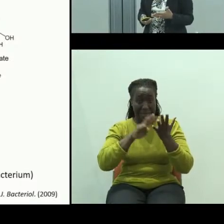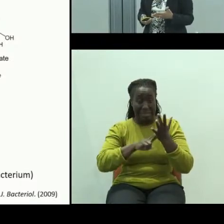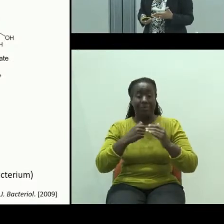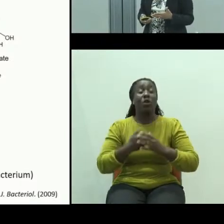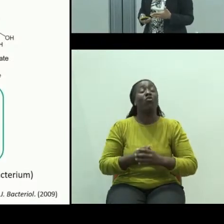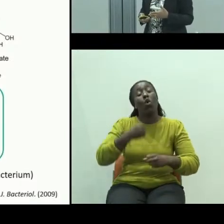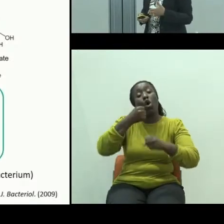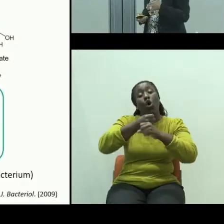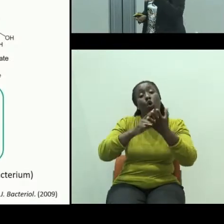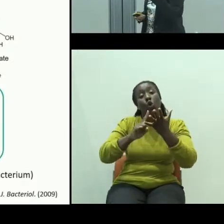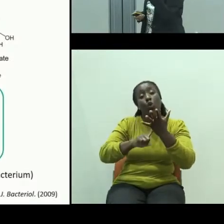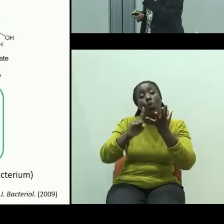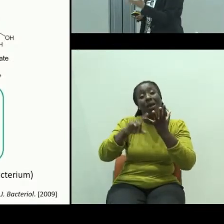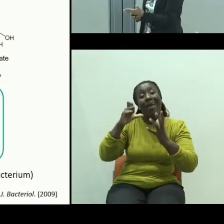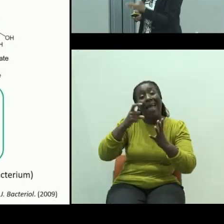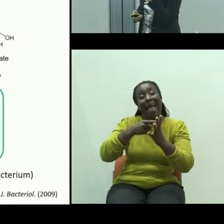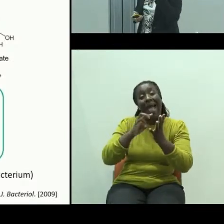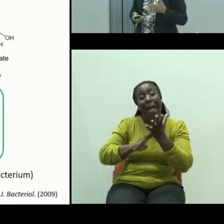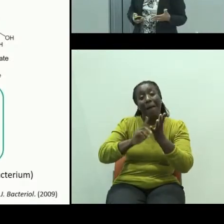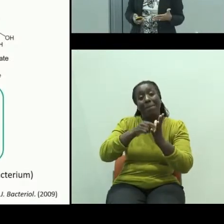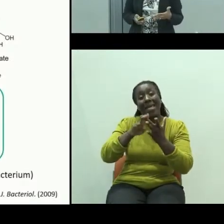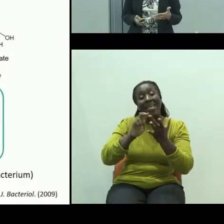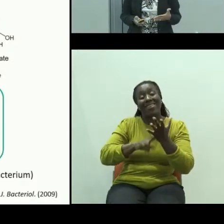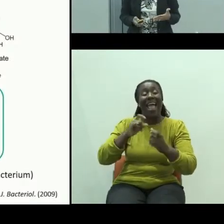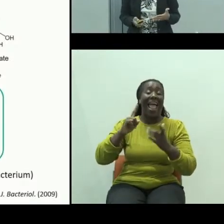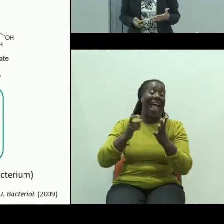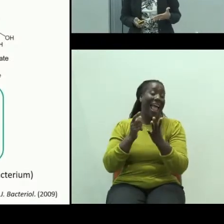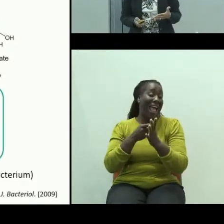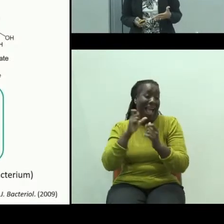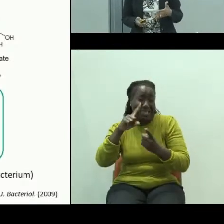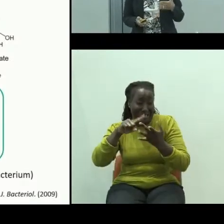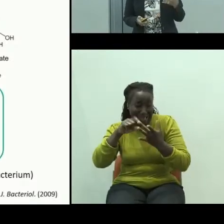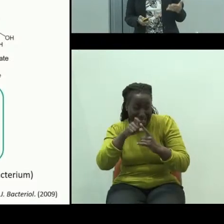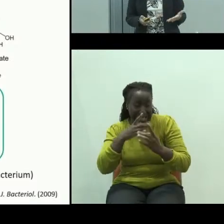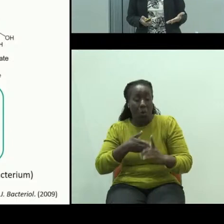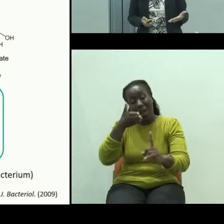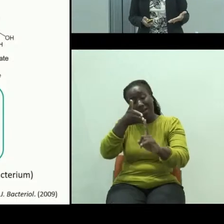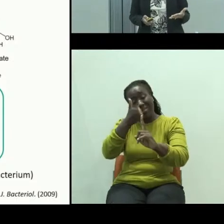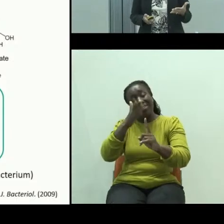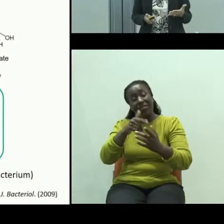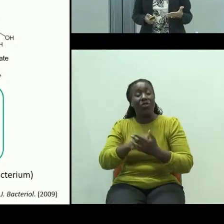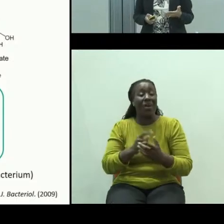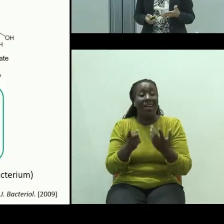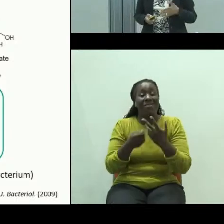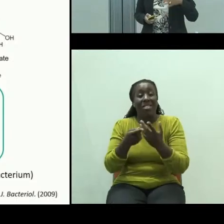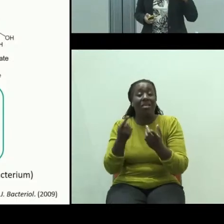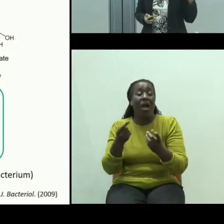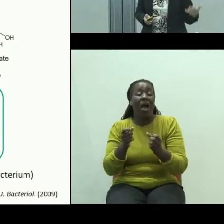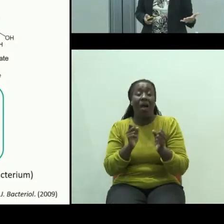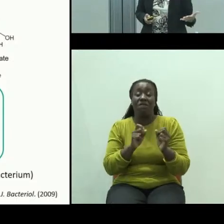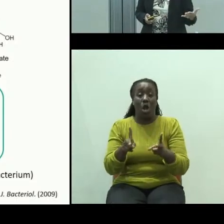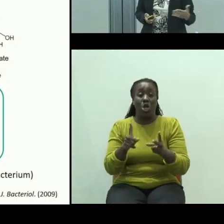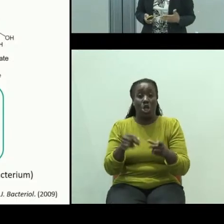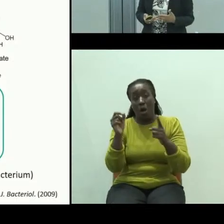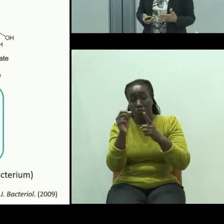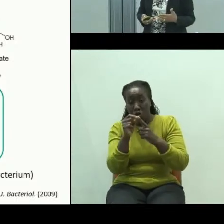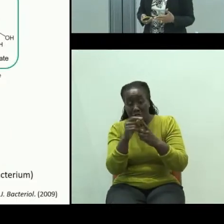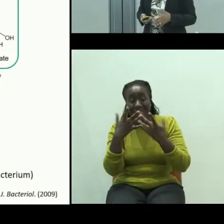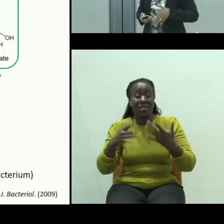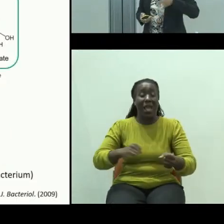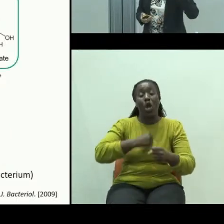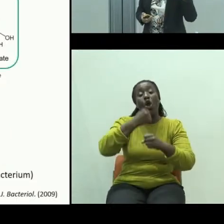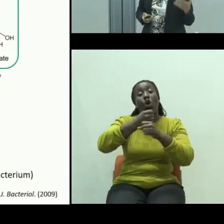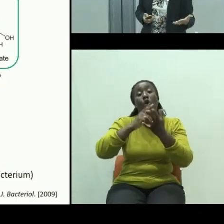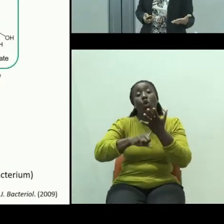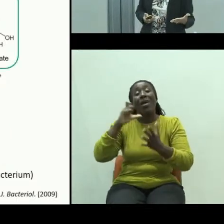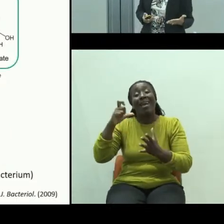glucuronic acid. If we asked where glucuronic acid came from, we identified a mouse version of a protein to make glucuronic acid.